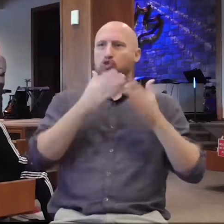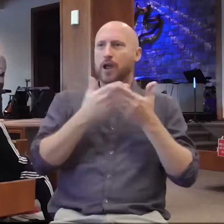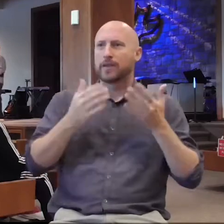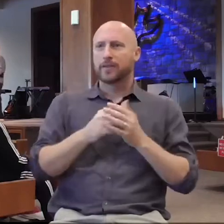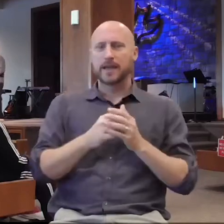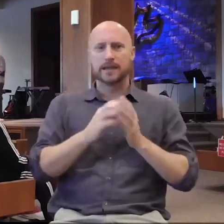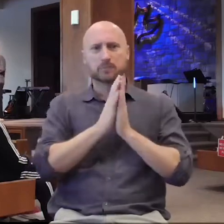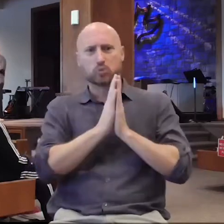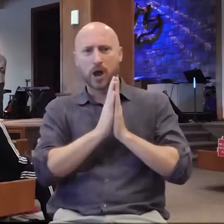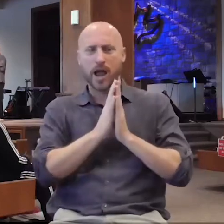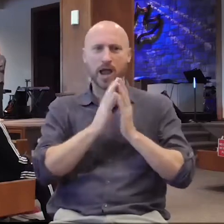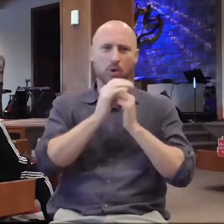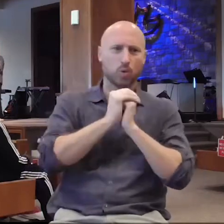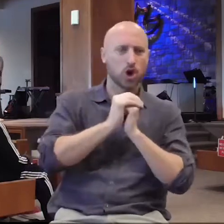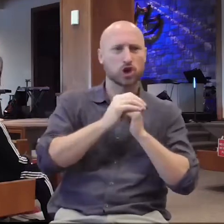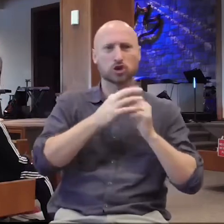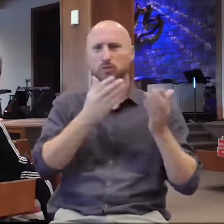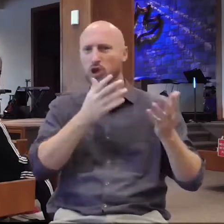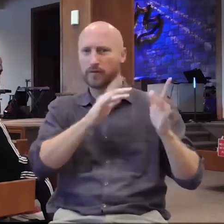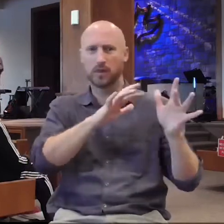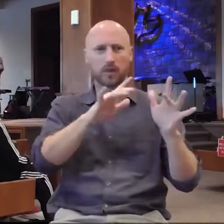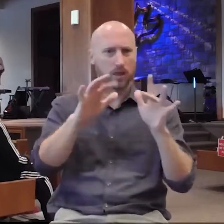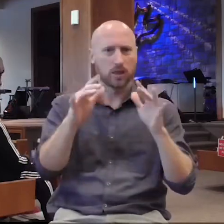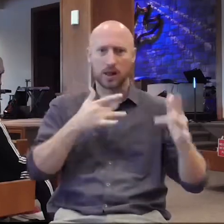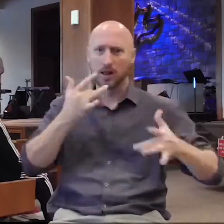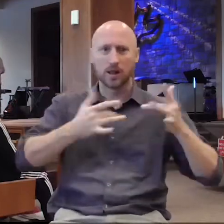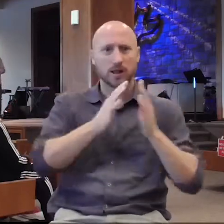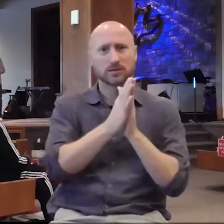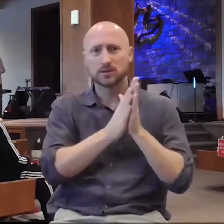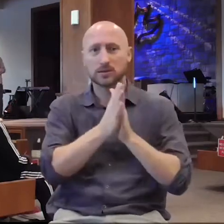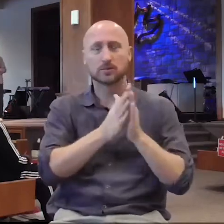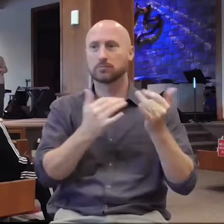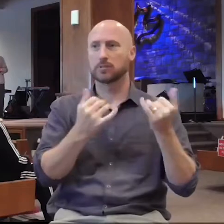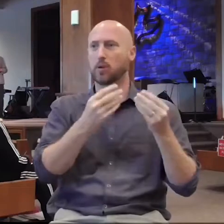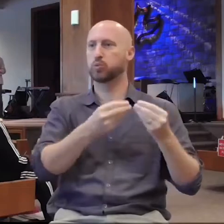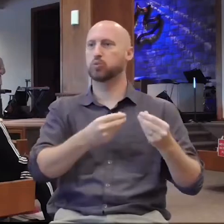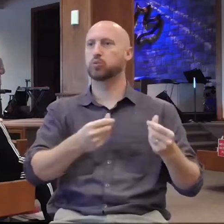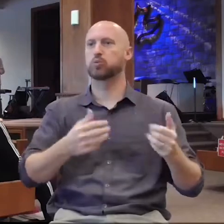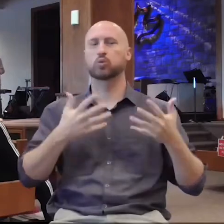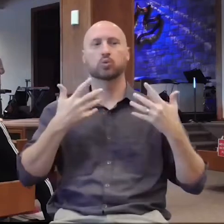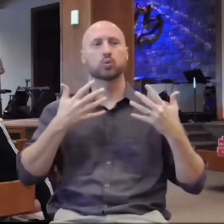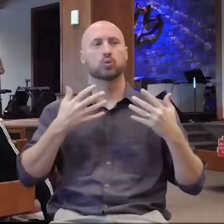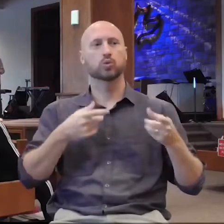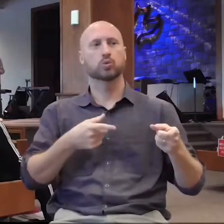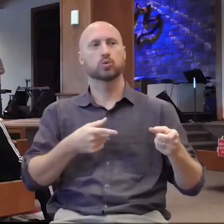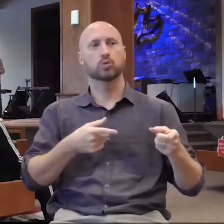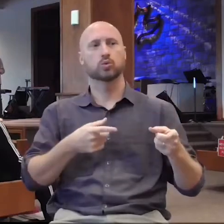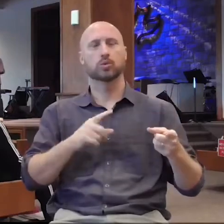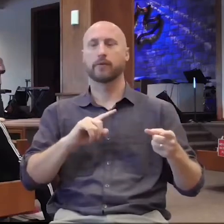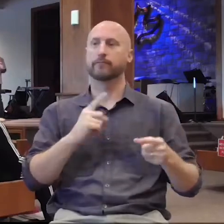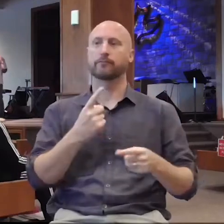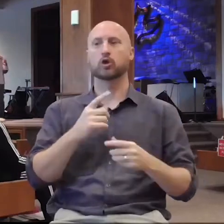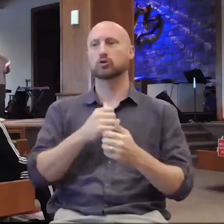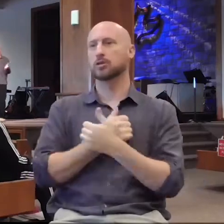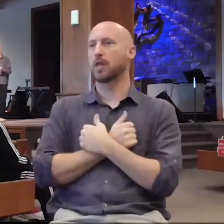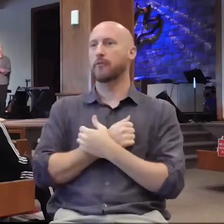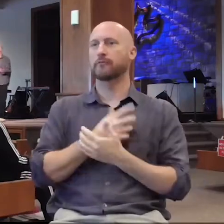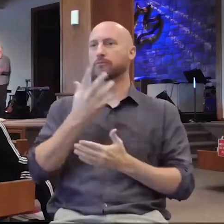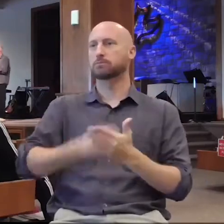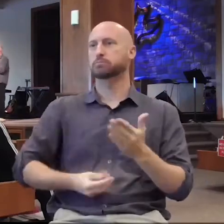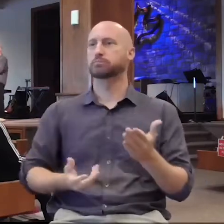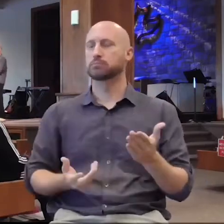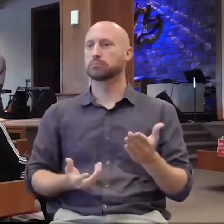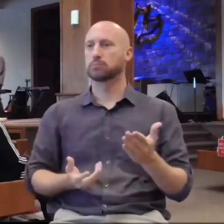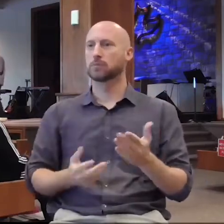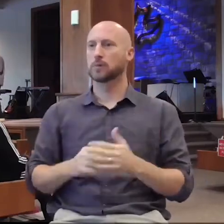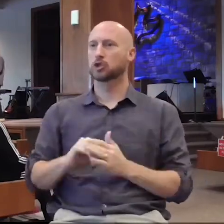By every human observation, this would be a church that you want to be involved in. You know, they have three services on